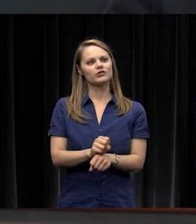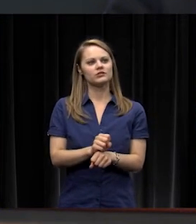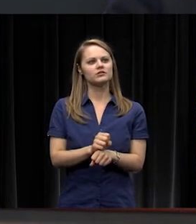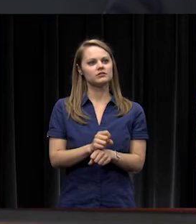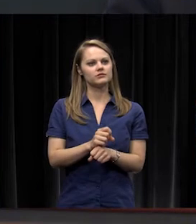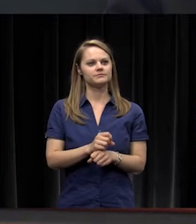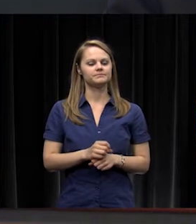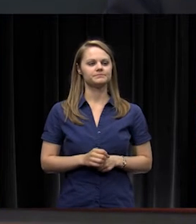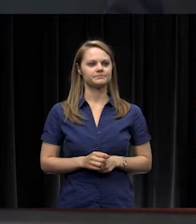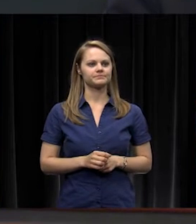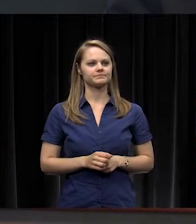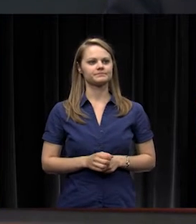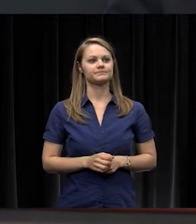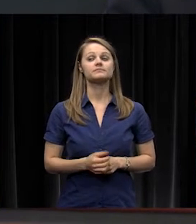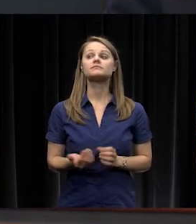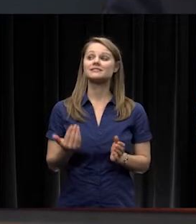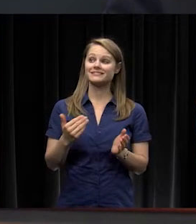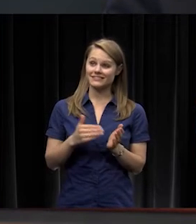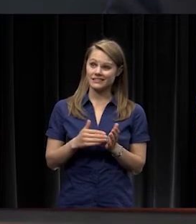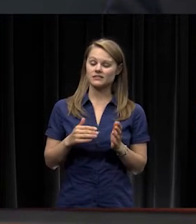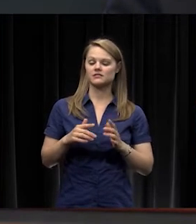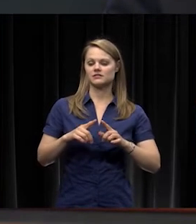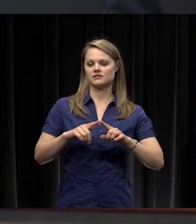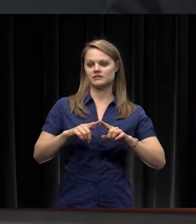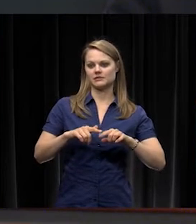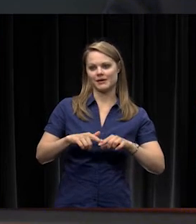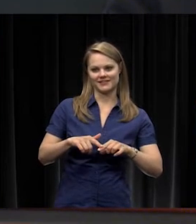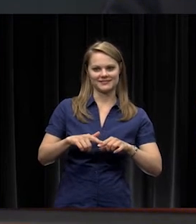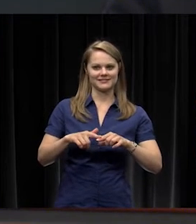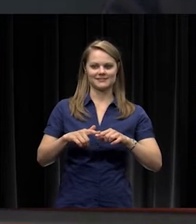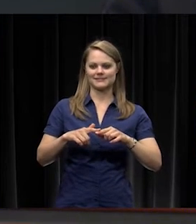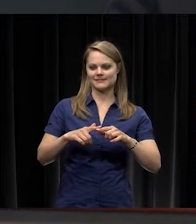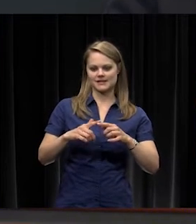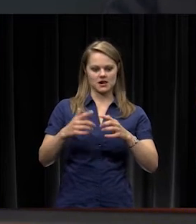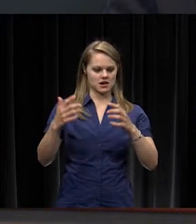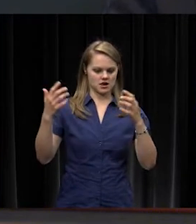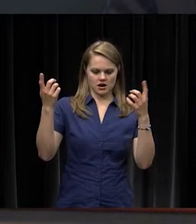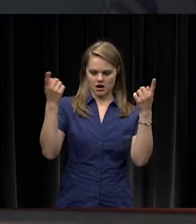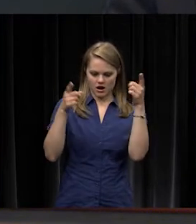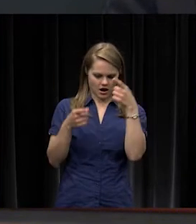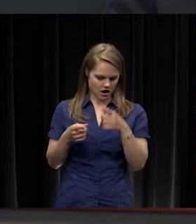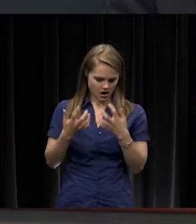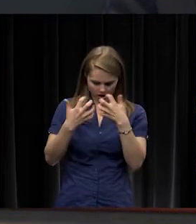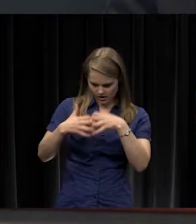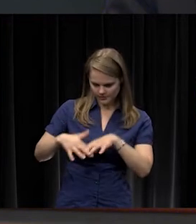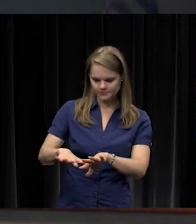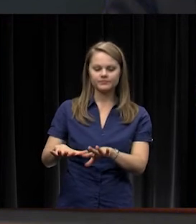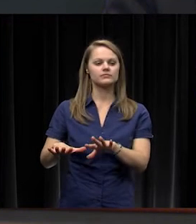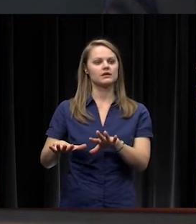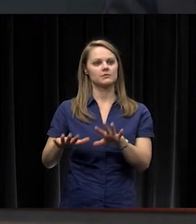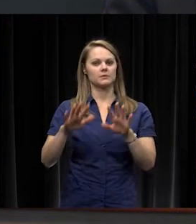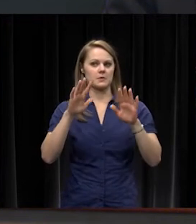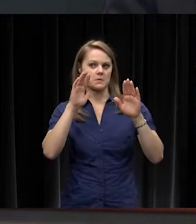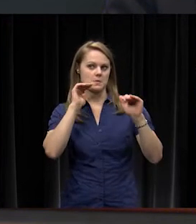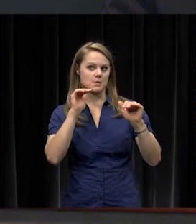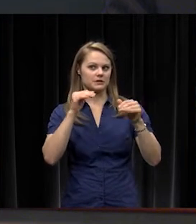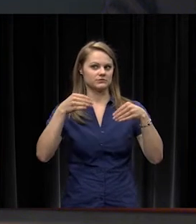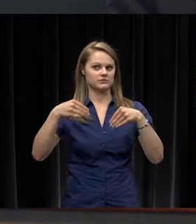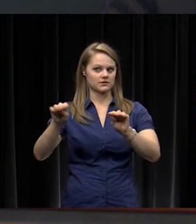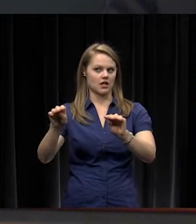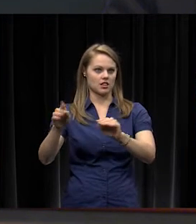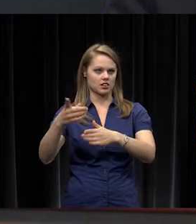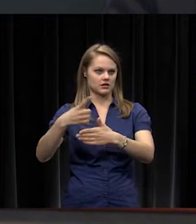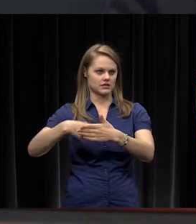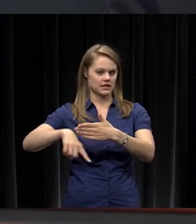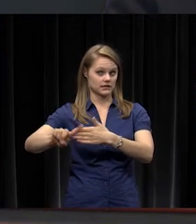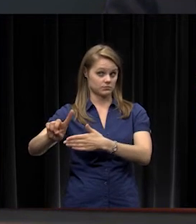done for us with this. Again, depending on where it all lands, but the intent is that we would do the selling next week at some point.